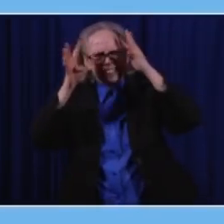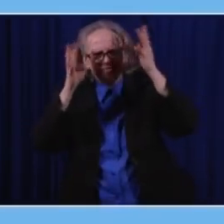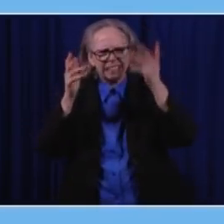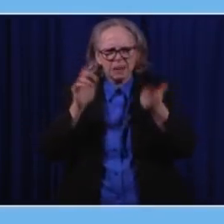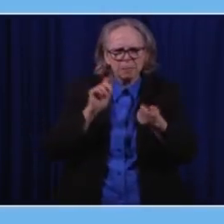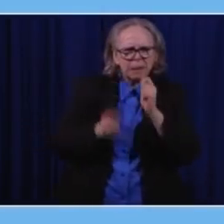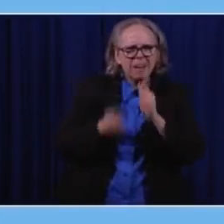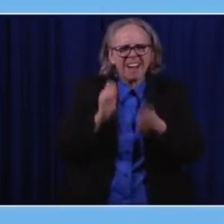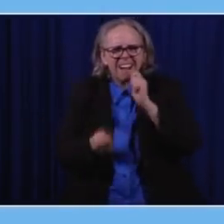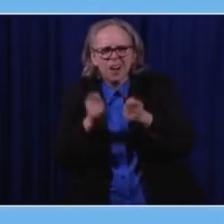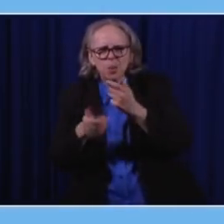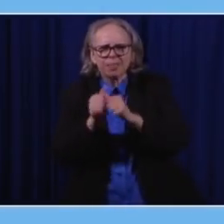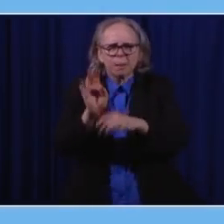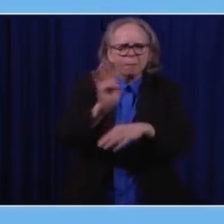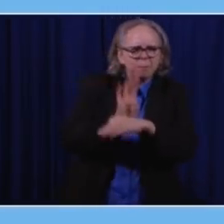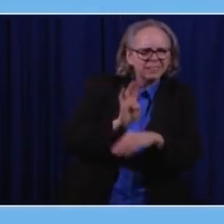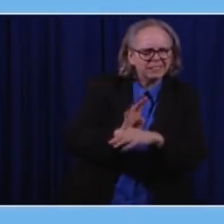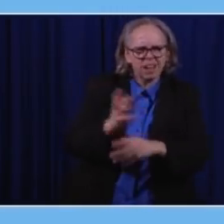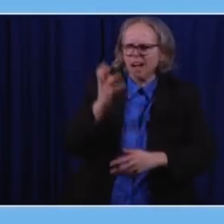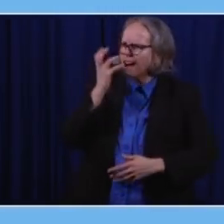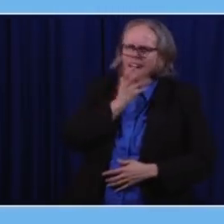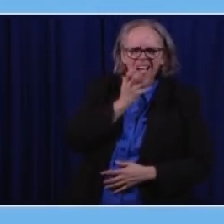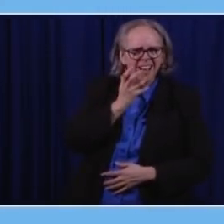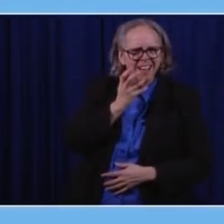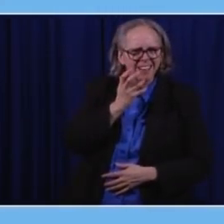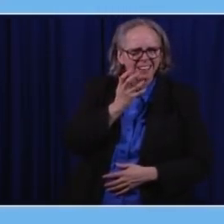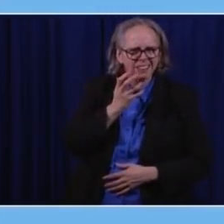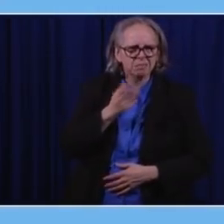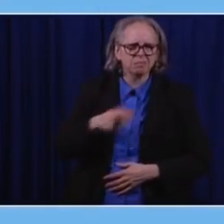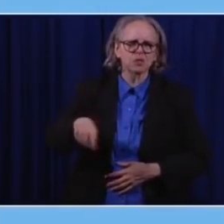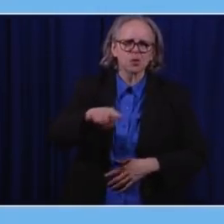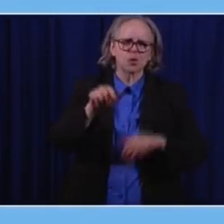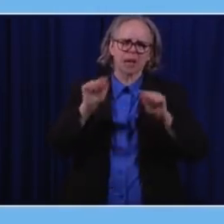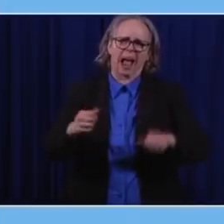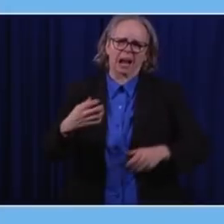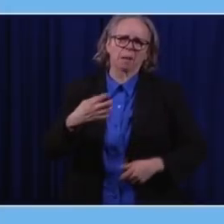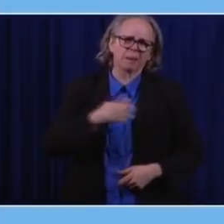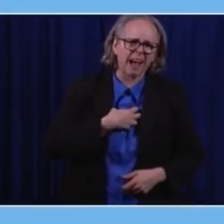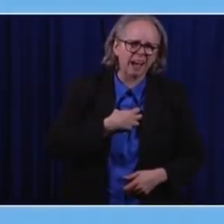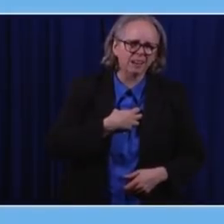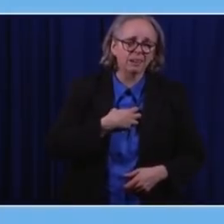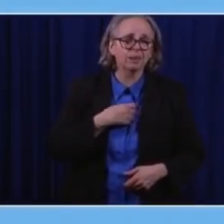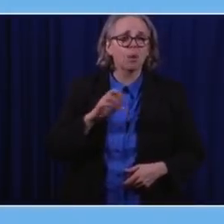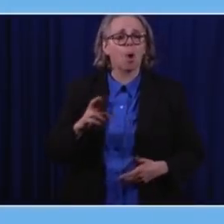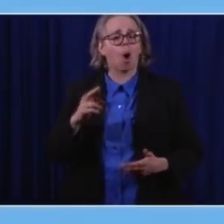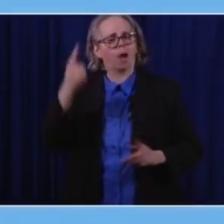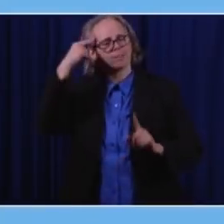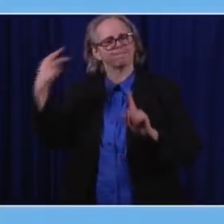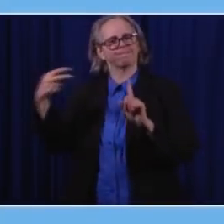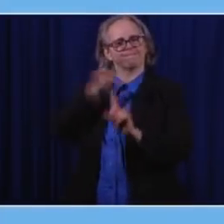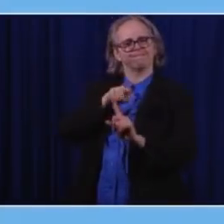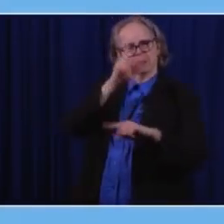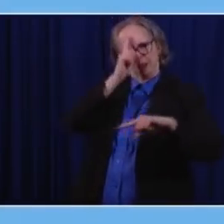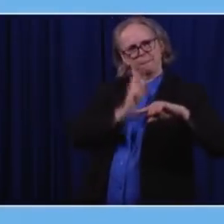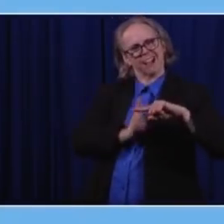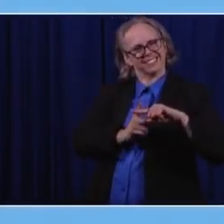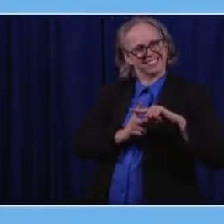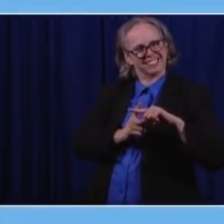complain, or you can take a positive stance. And you can say, you know what, we're gonna build from this. We're